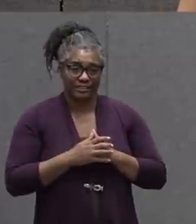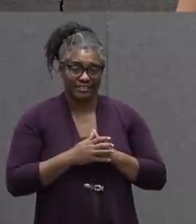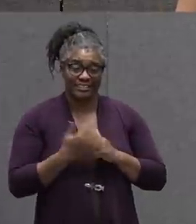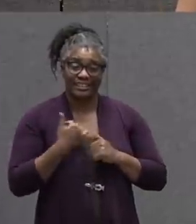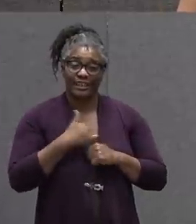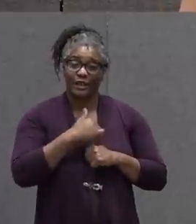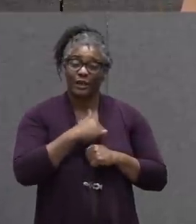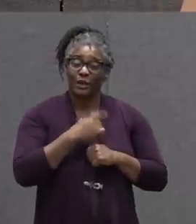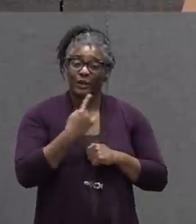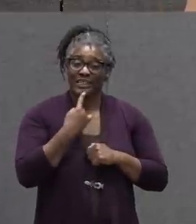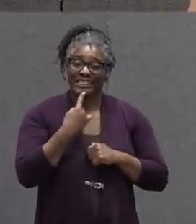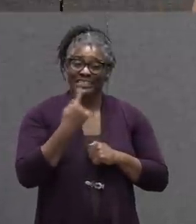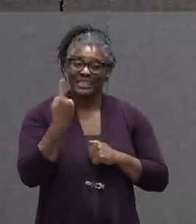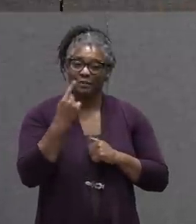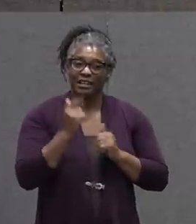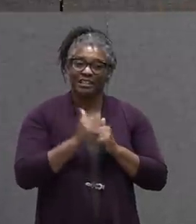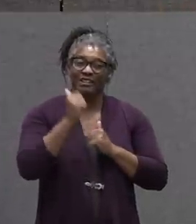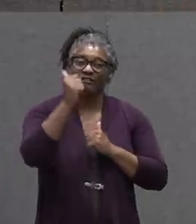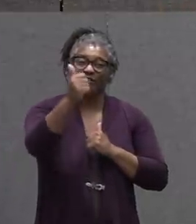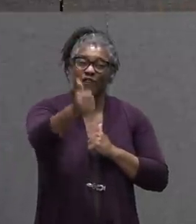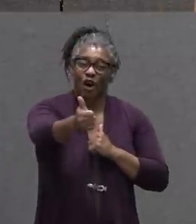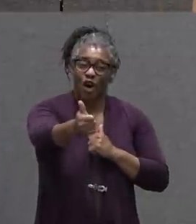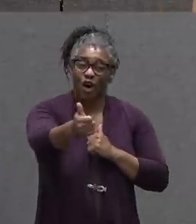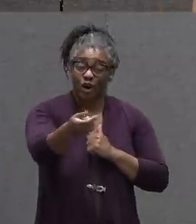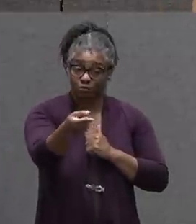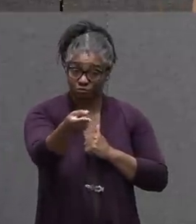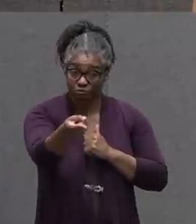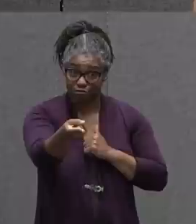away. Can you say far?